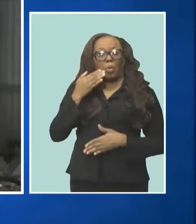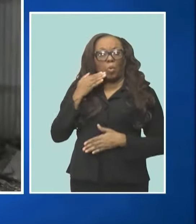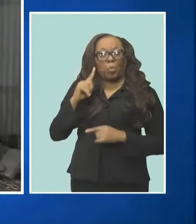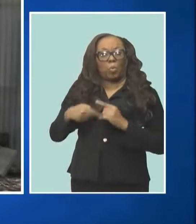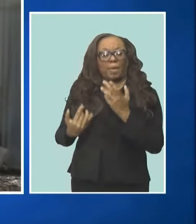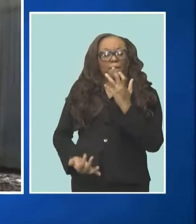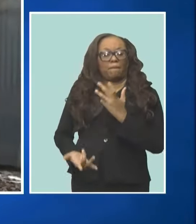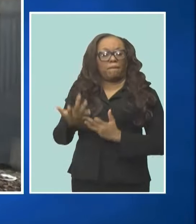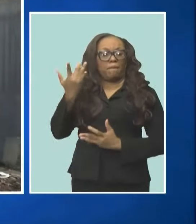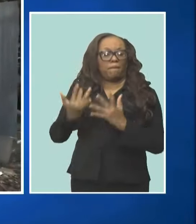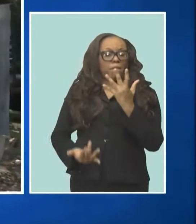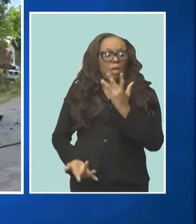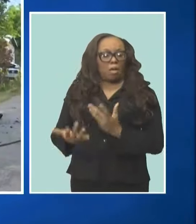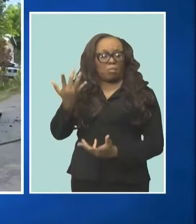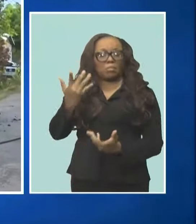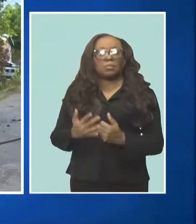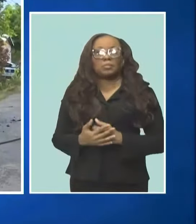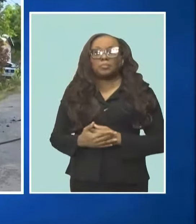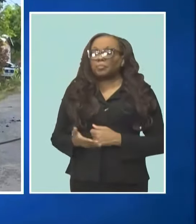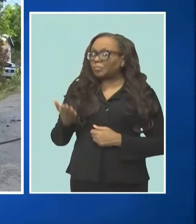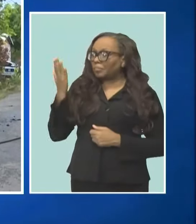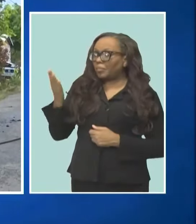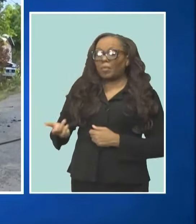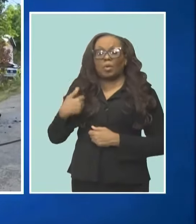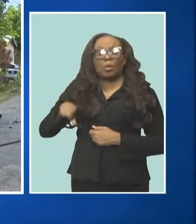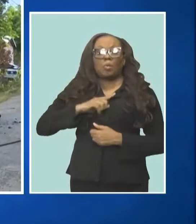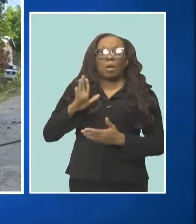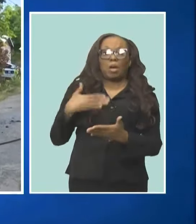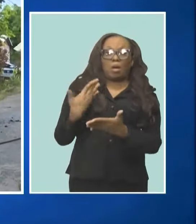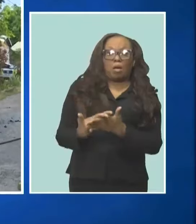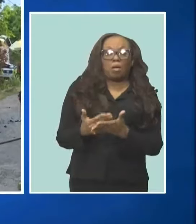blaze. We arrived with our own